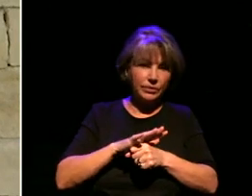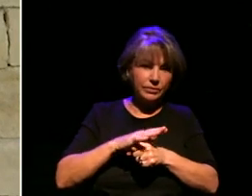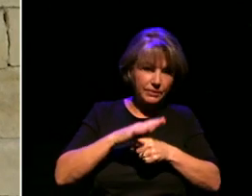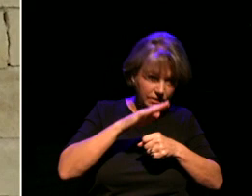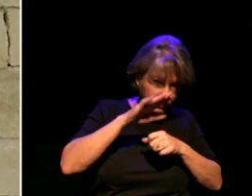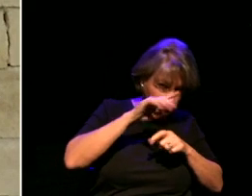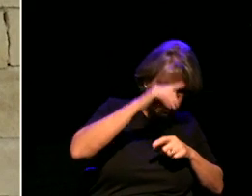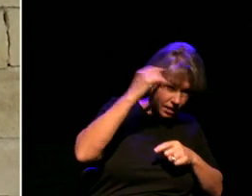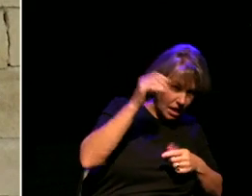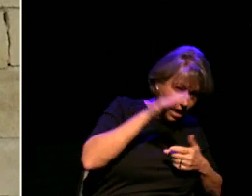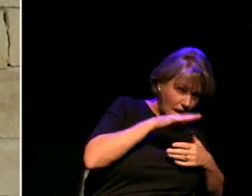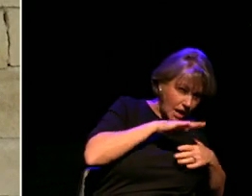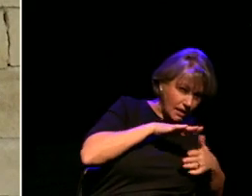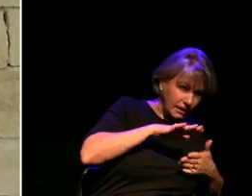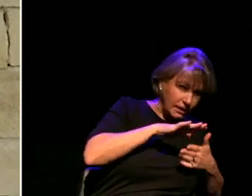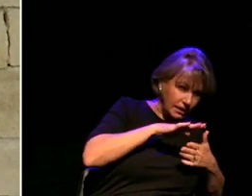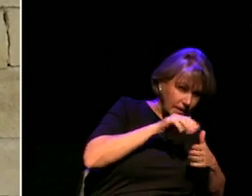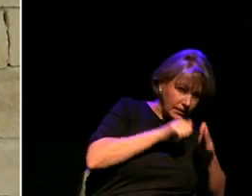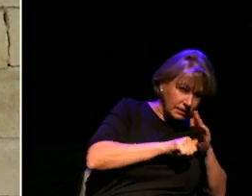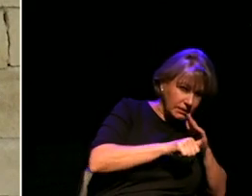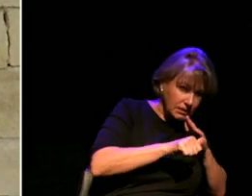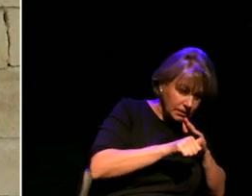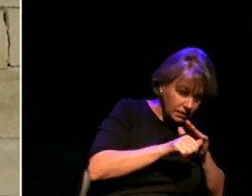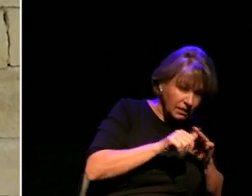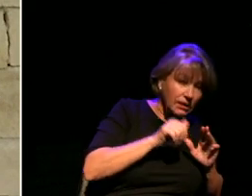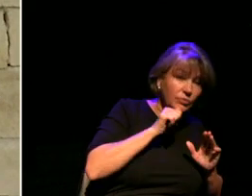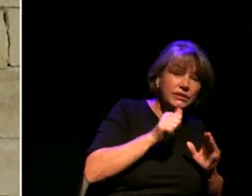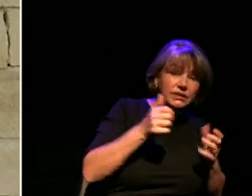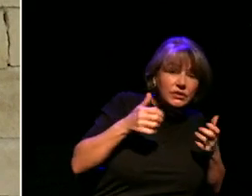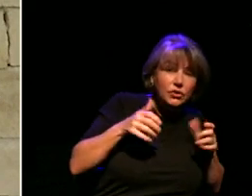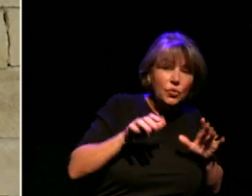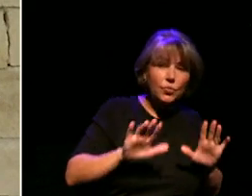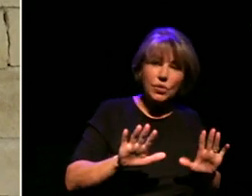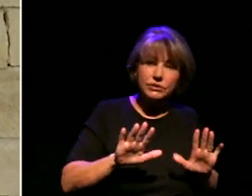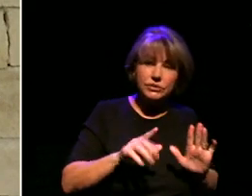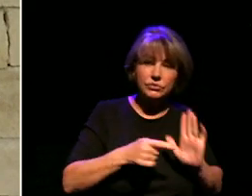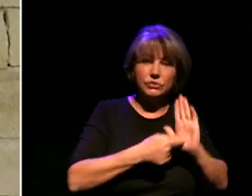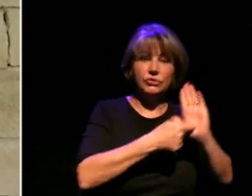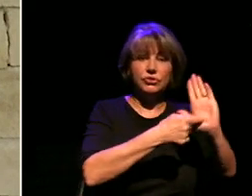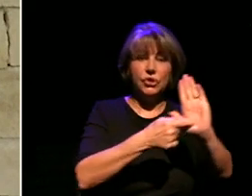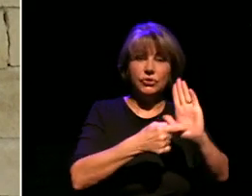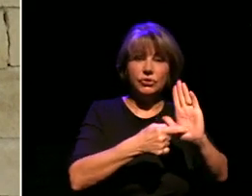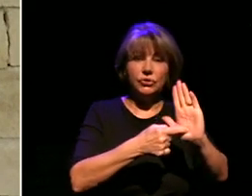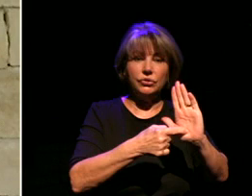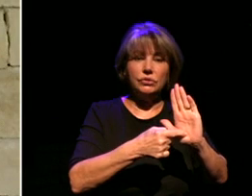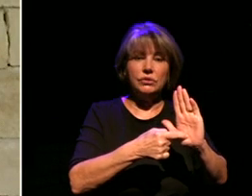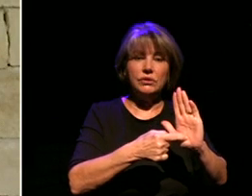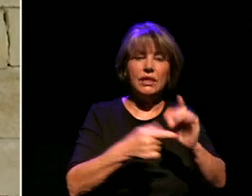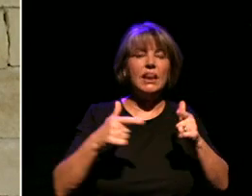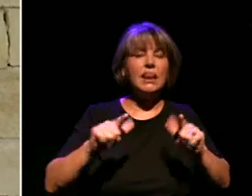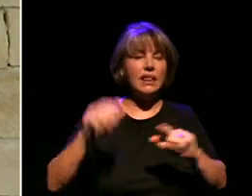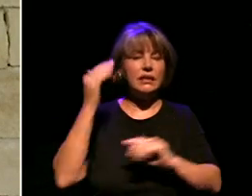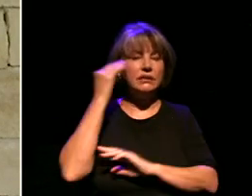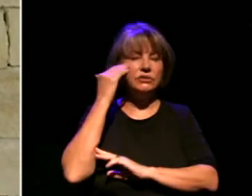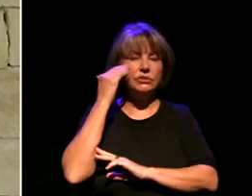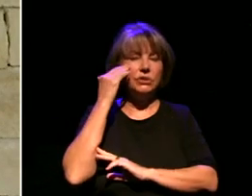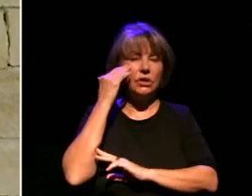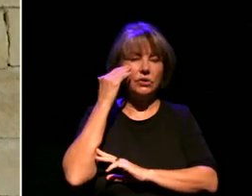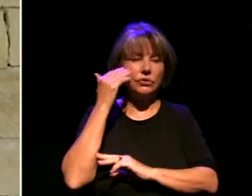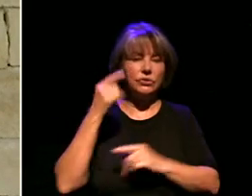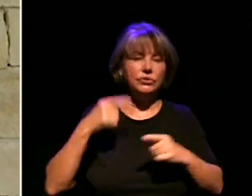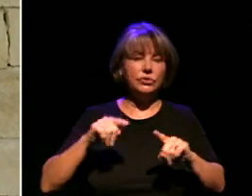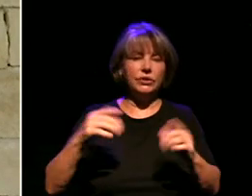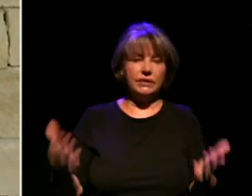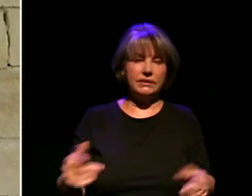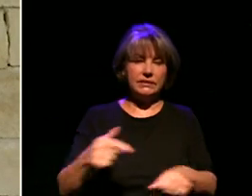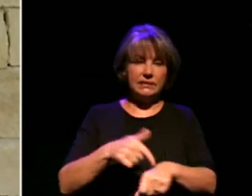you, to expose to you our worries, our anxieties, our fears, Father, during this time of pandemic, we ask